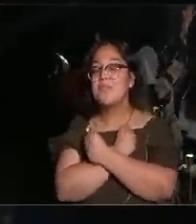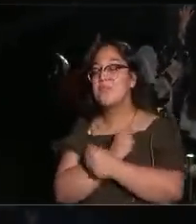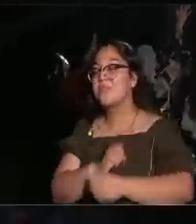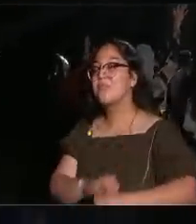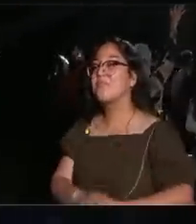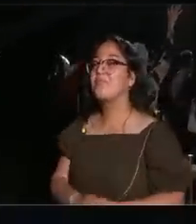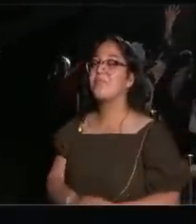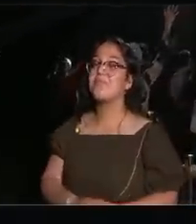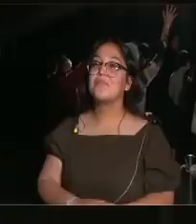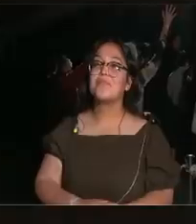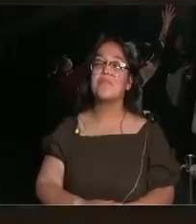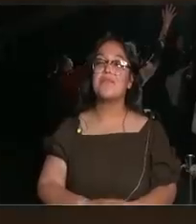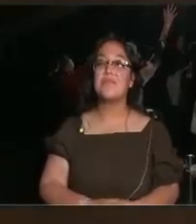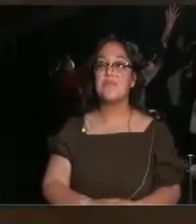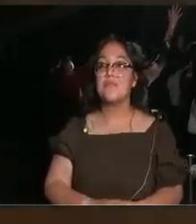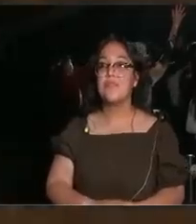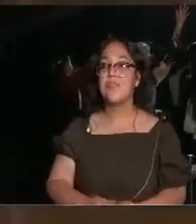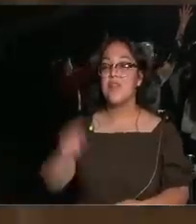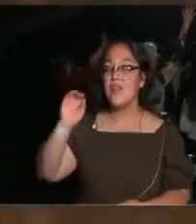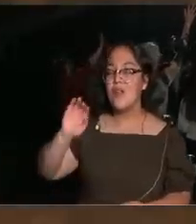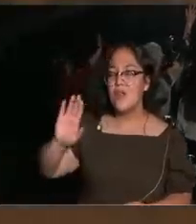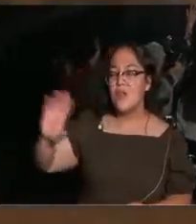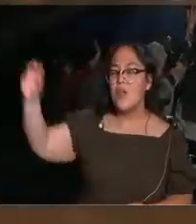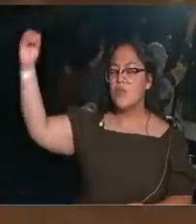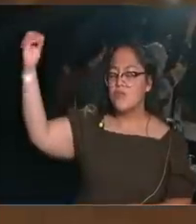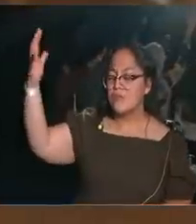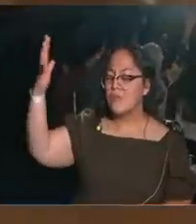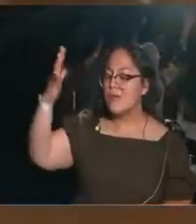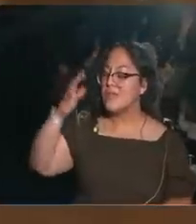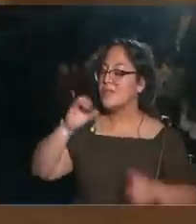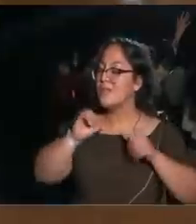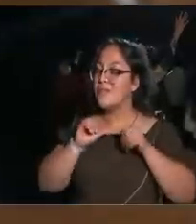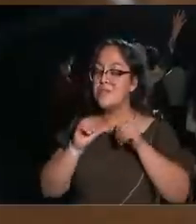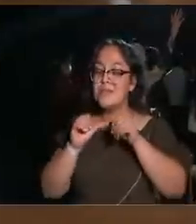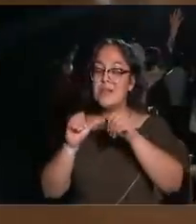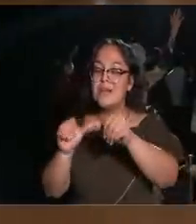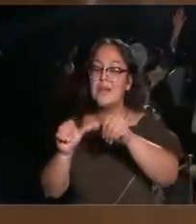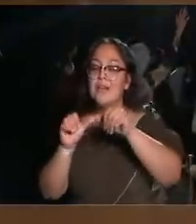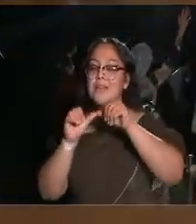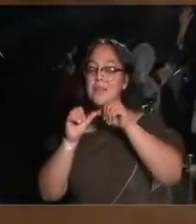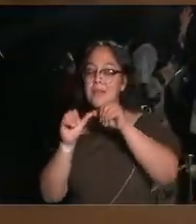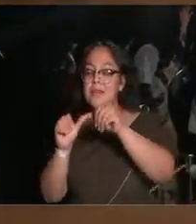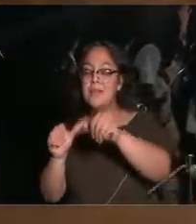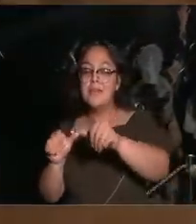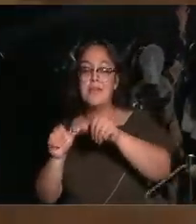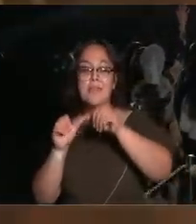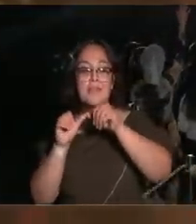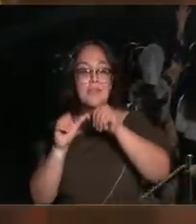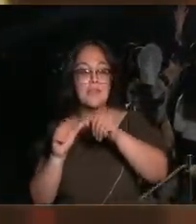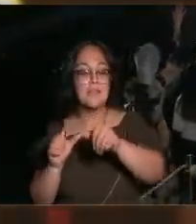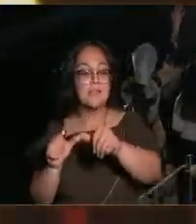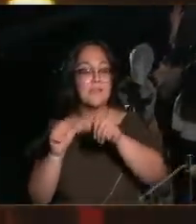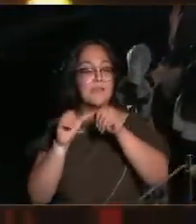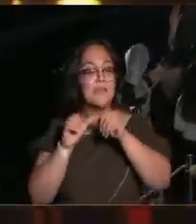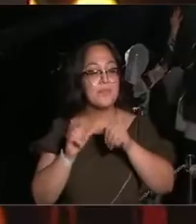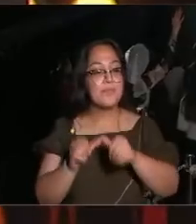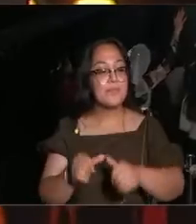undeniable. Your grace goes on. Your grace goes on and on.